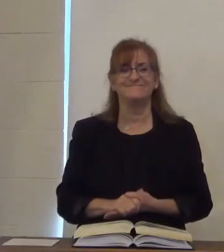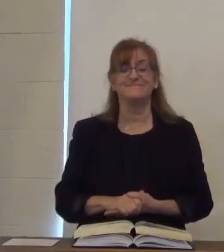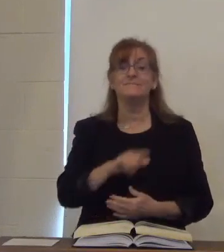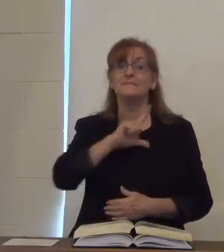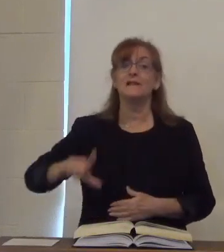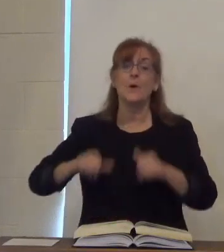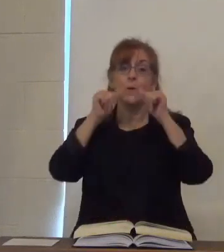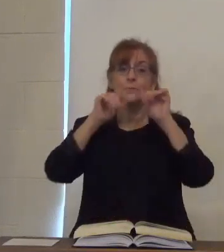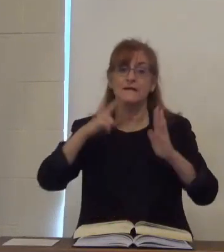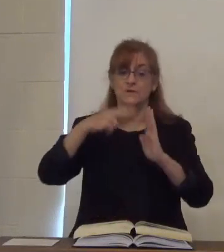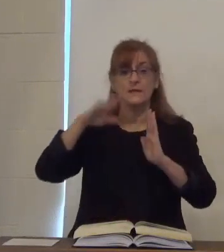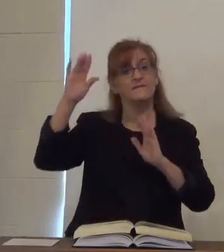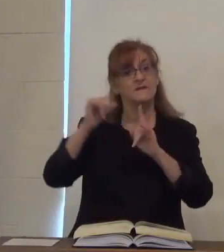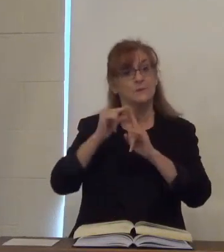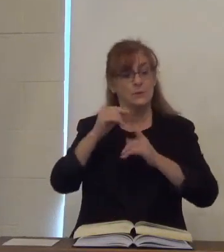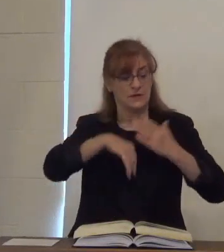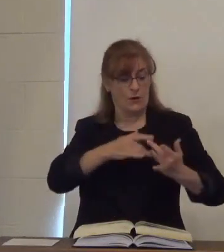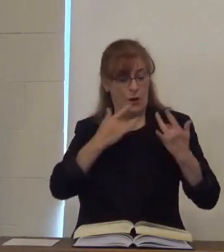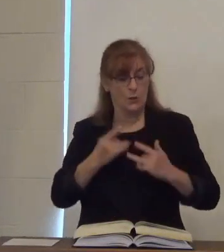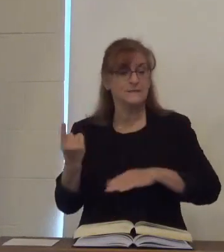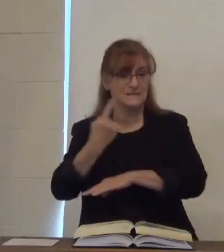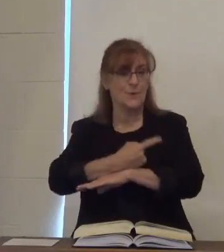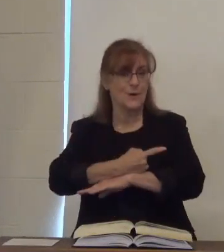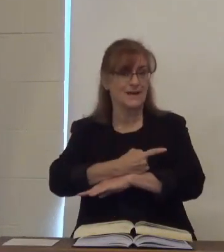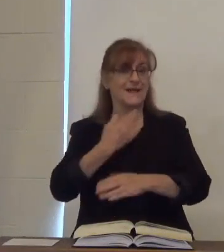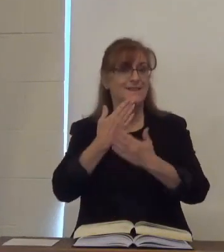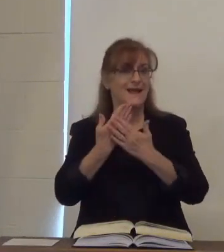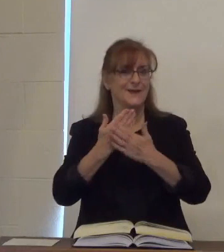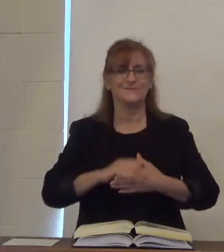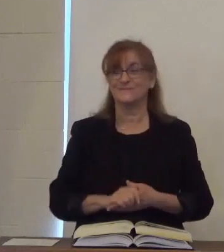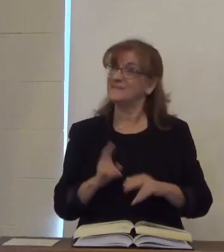the Lord bless the reading of his word to our hearts this morning. Thank you. You may be seated.